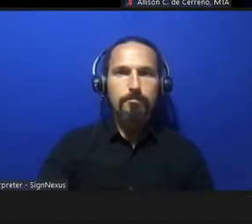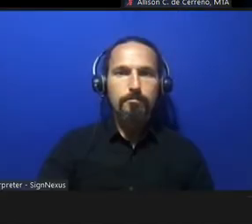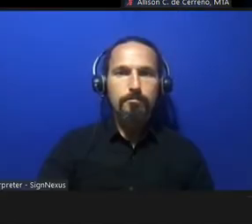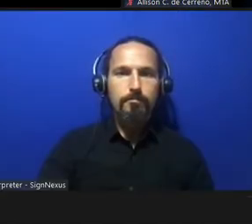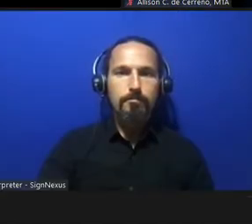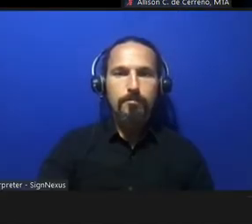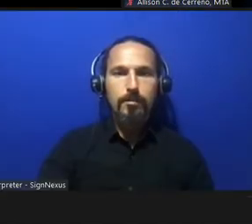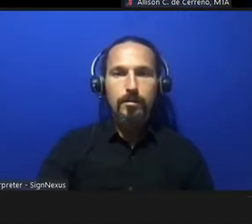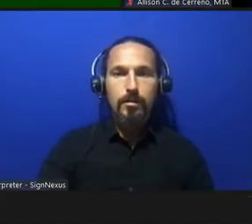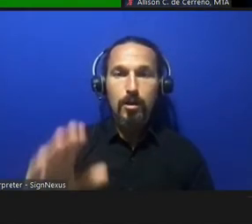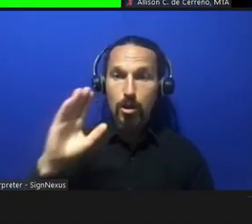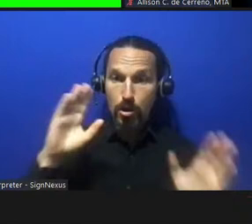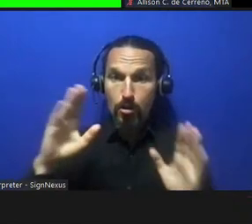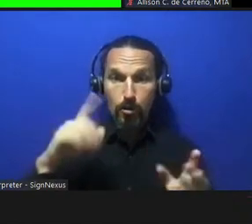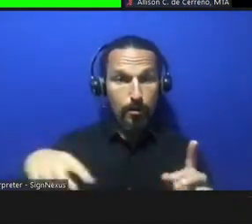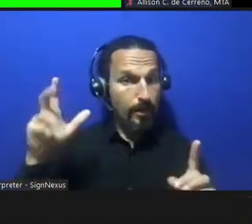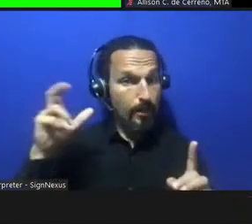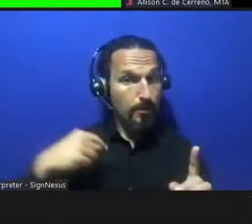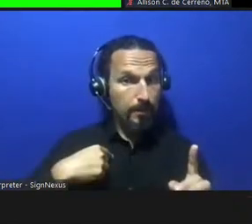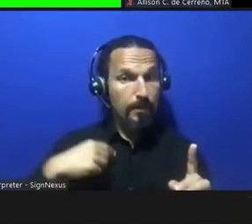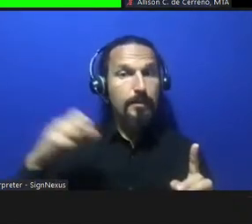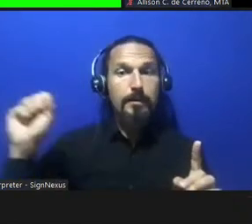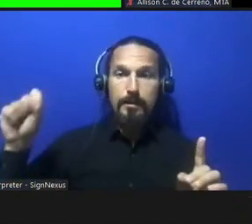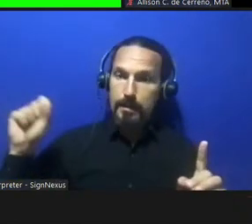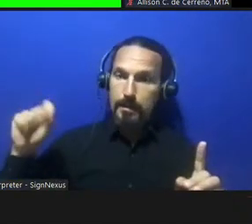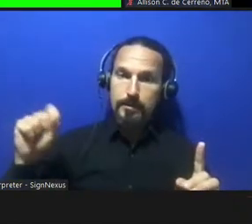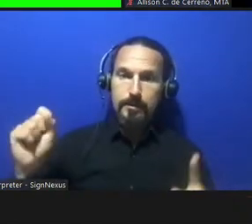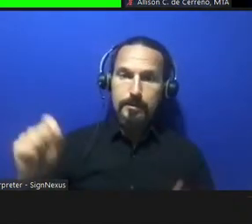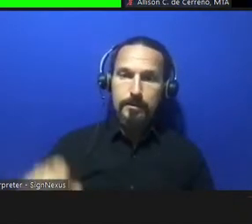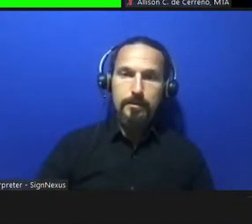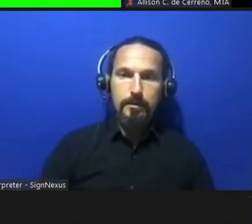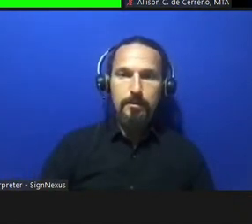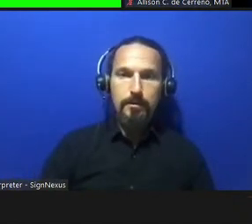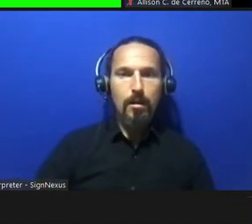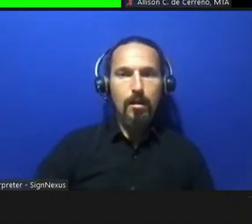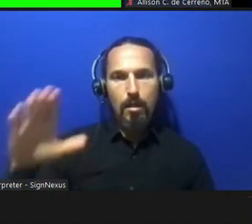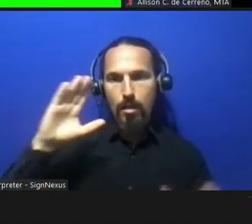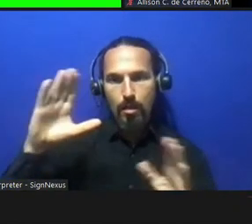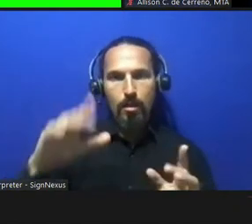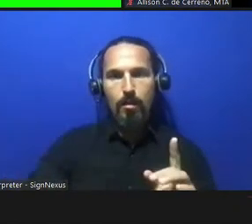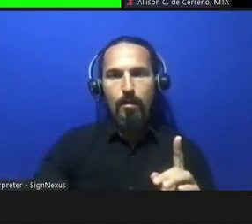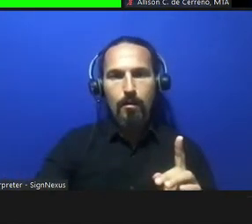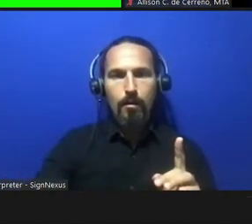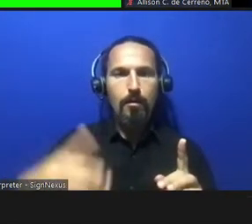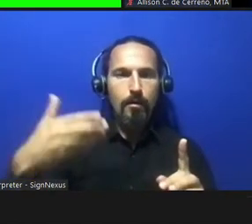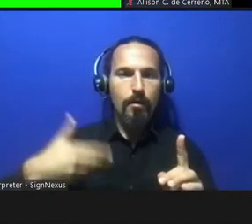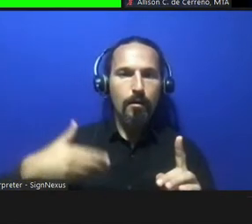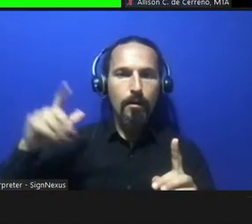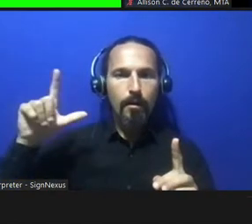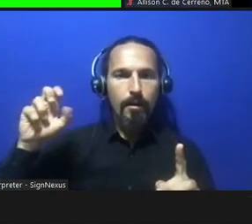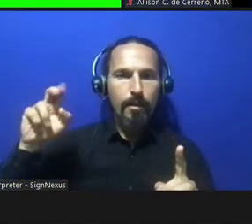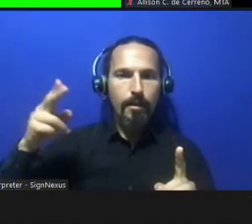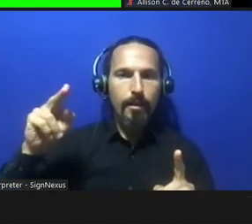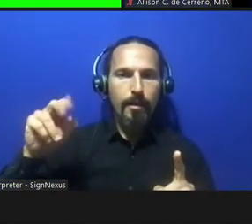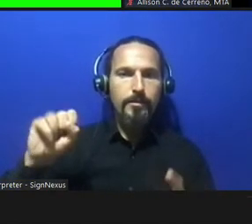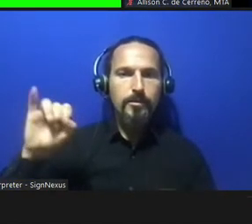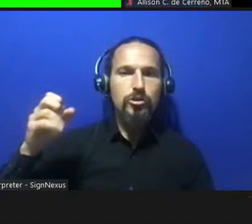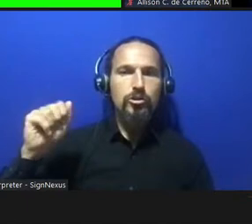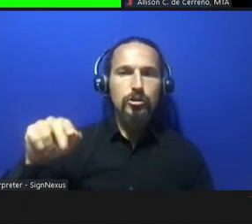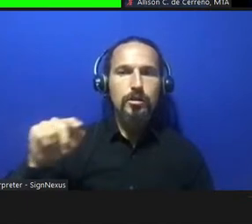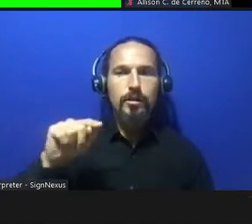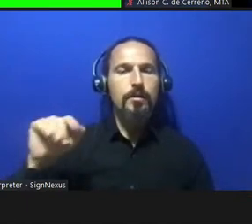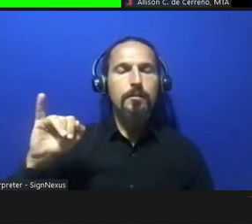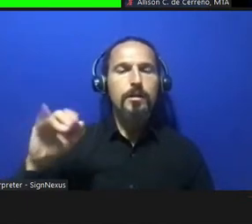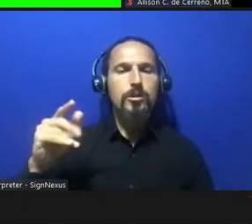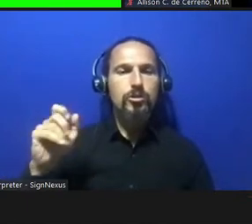hello can you hear me yes we can hello my name is lanza michelle uh thank you for giving us this